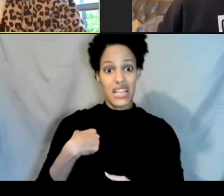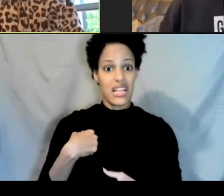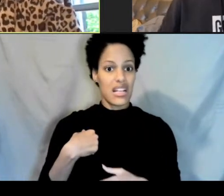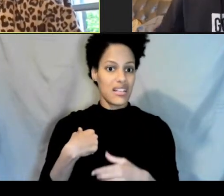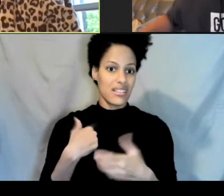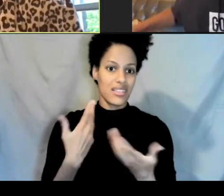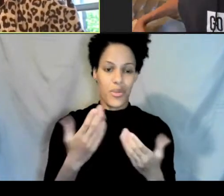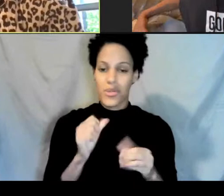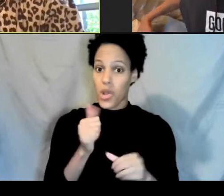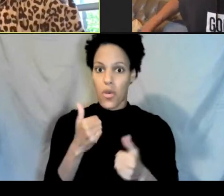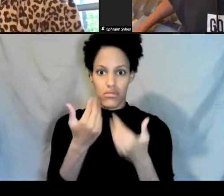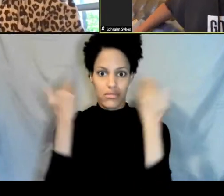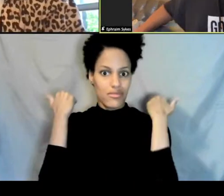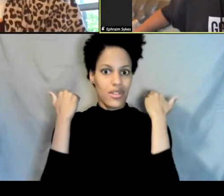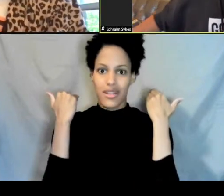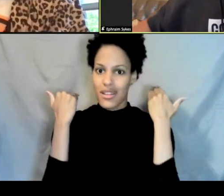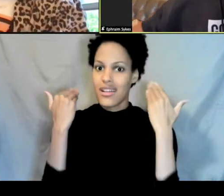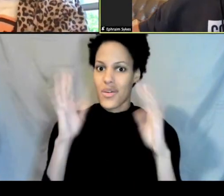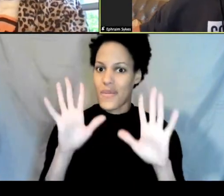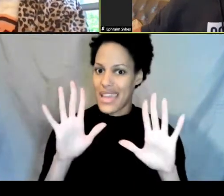me.